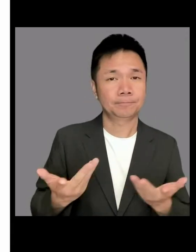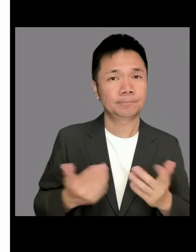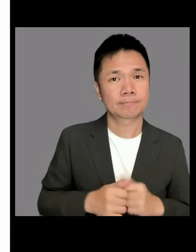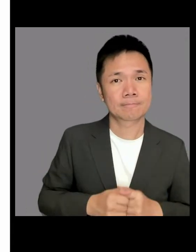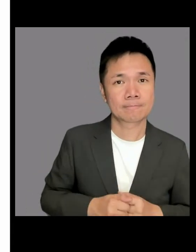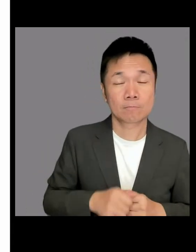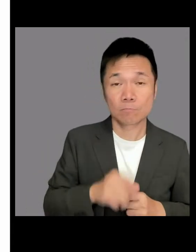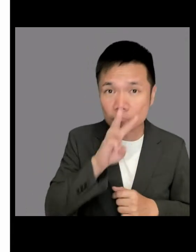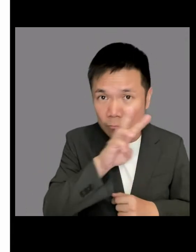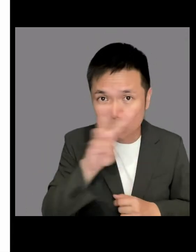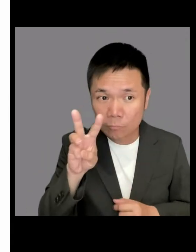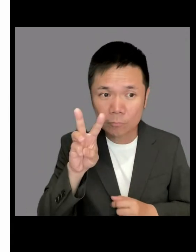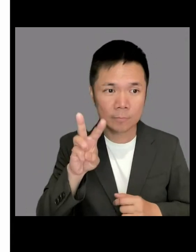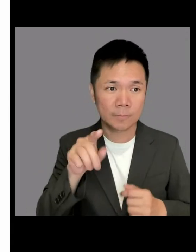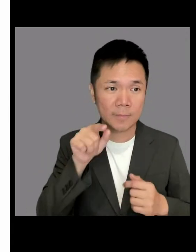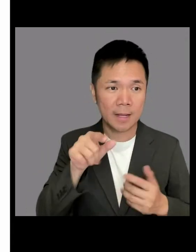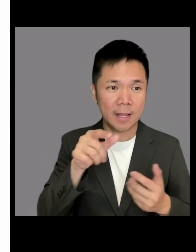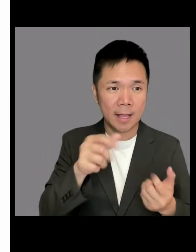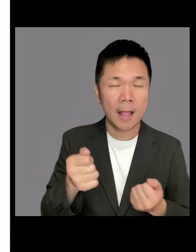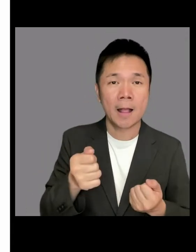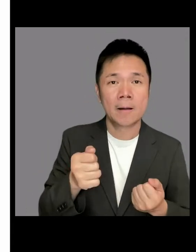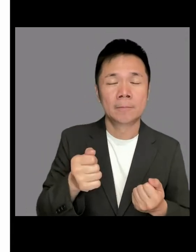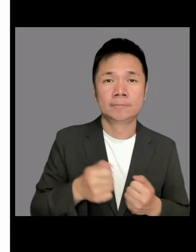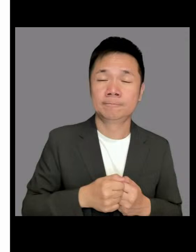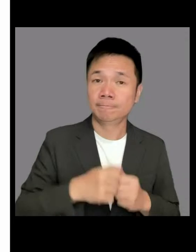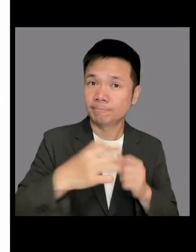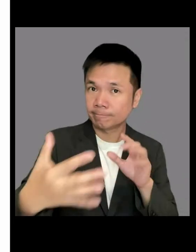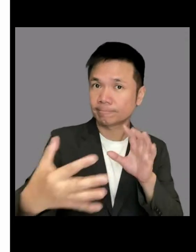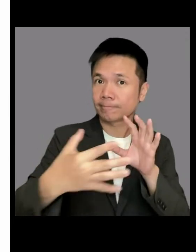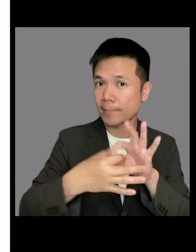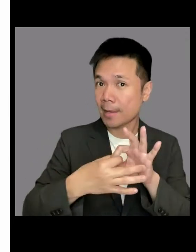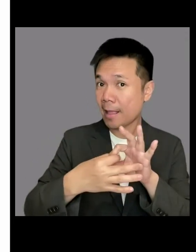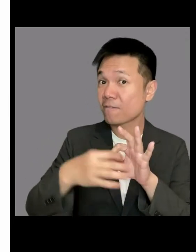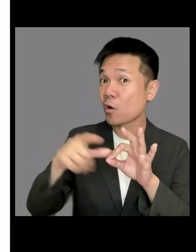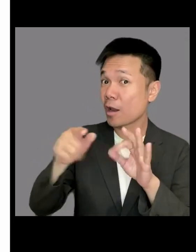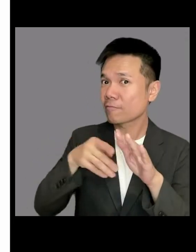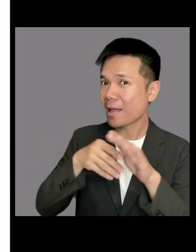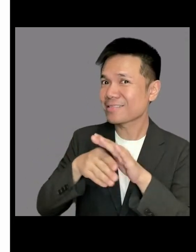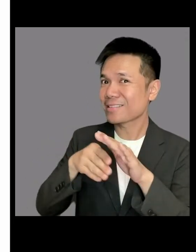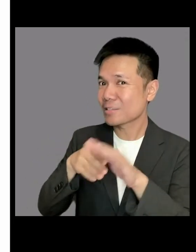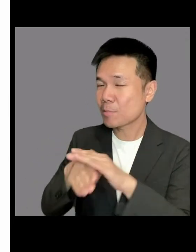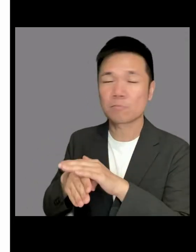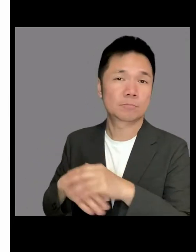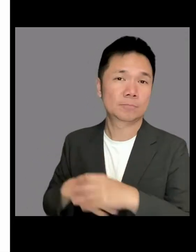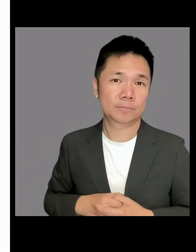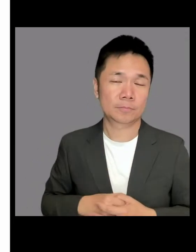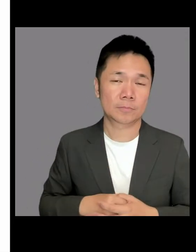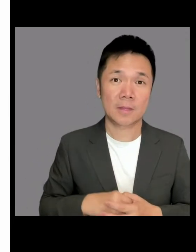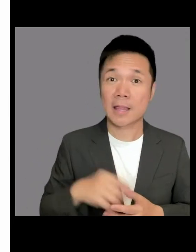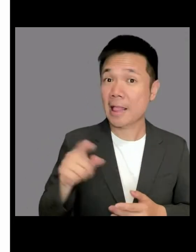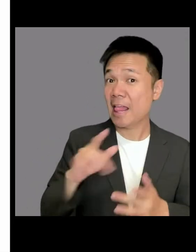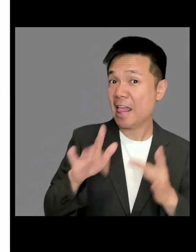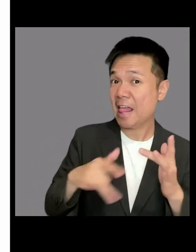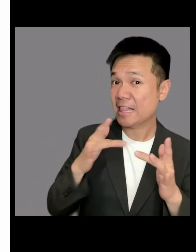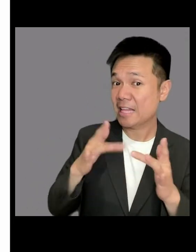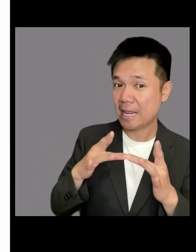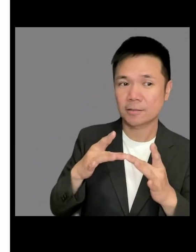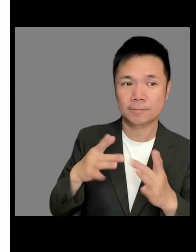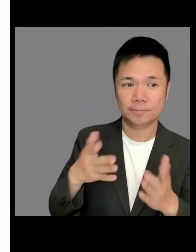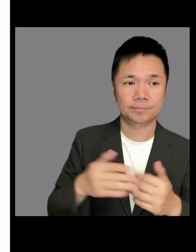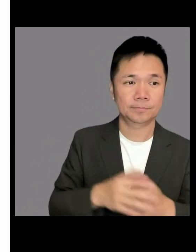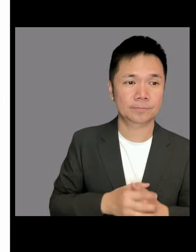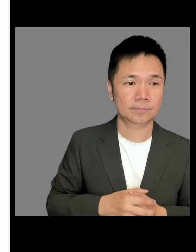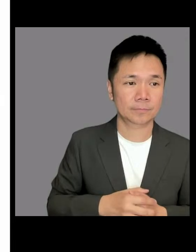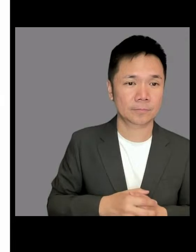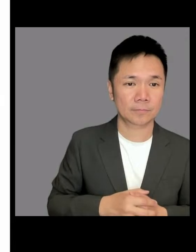uses a DOM tree that's augmented with the accessible rich Internet Application Spec, or